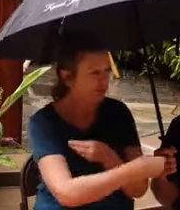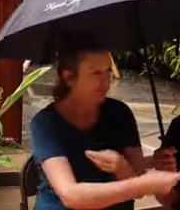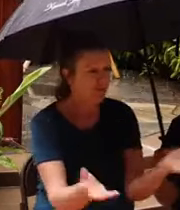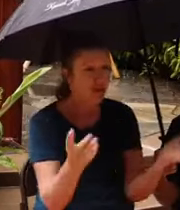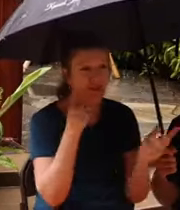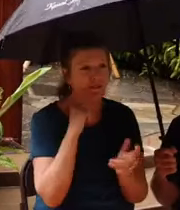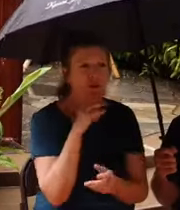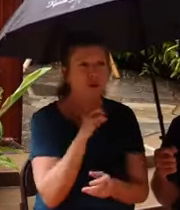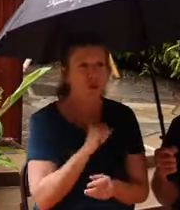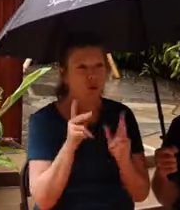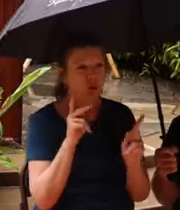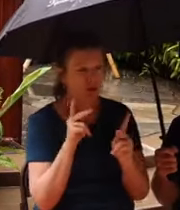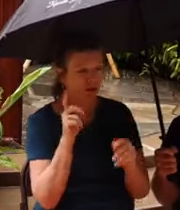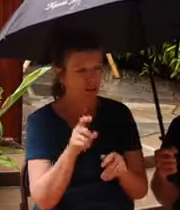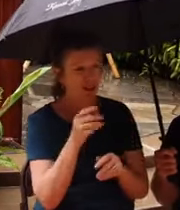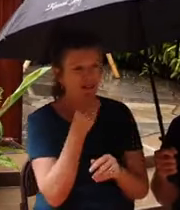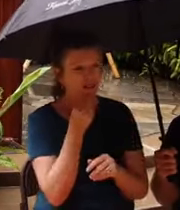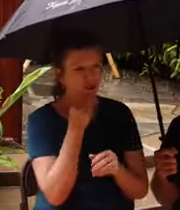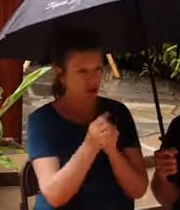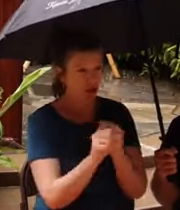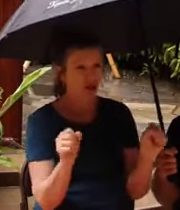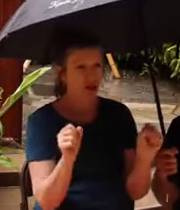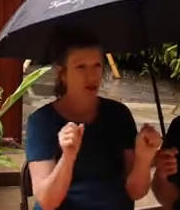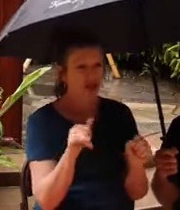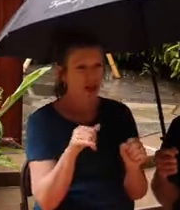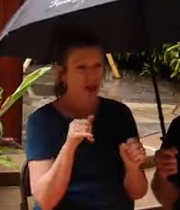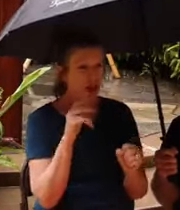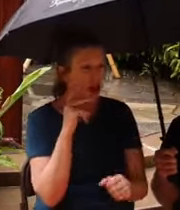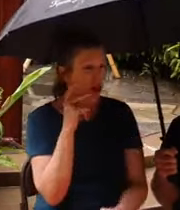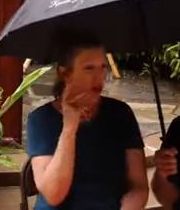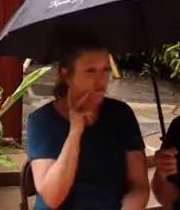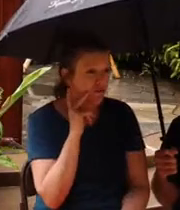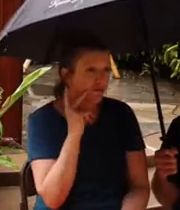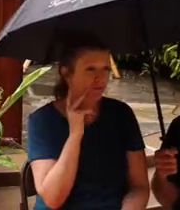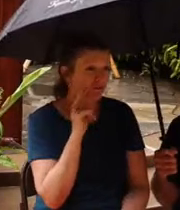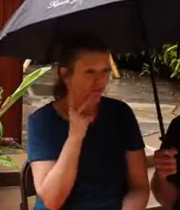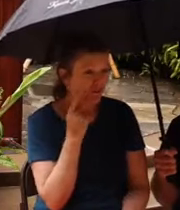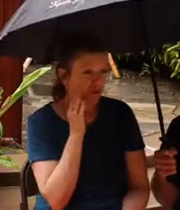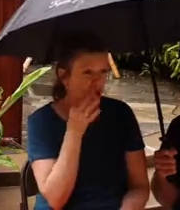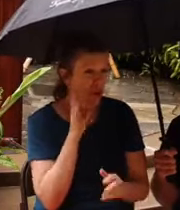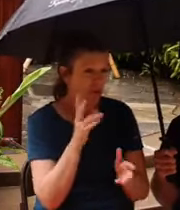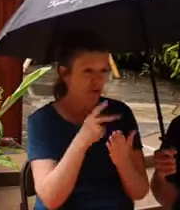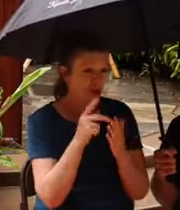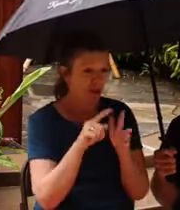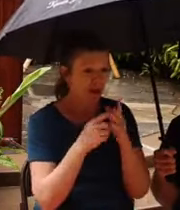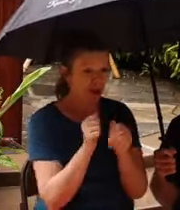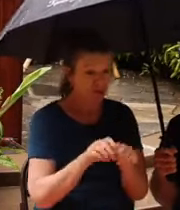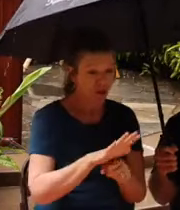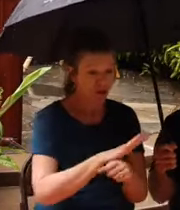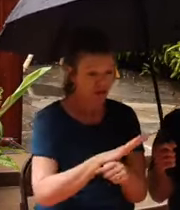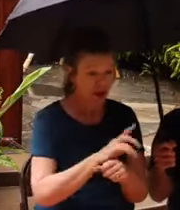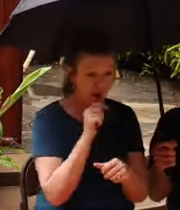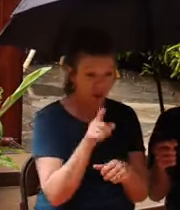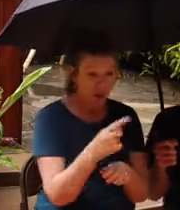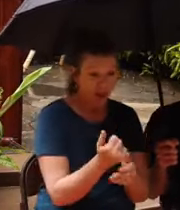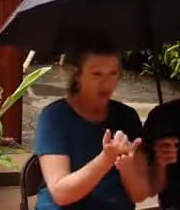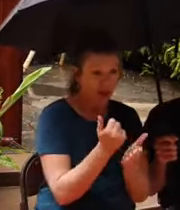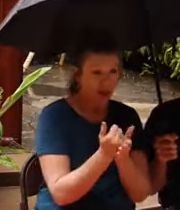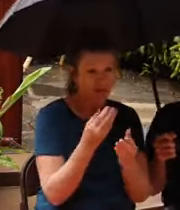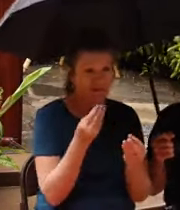security. The produce delivery program began during COVID and not only helps to feed our